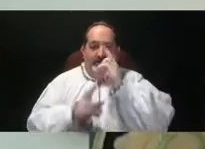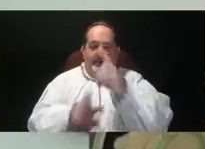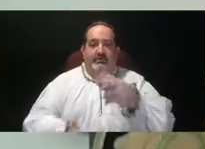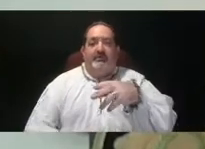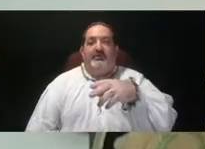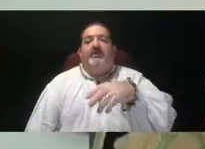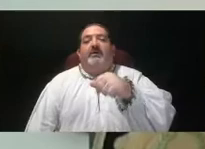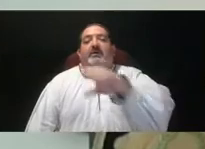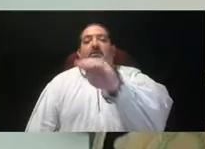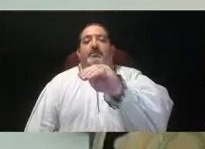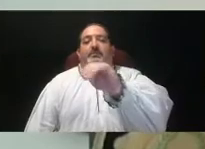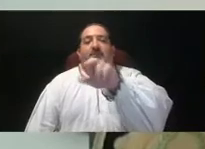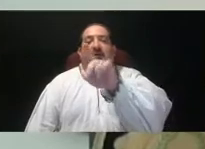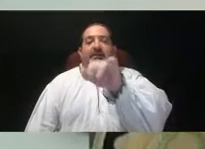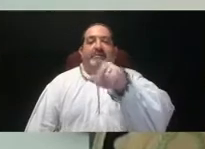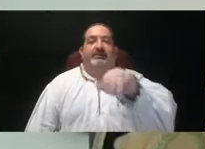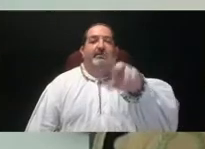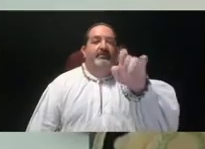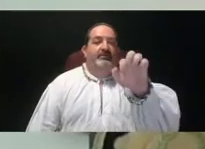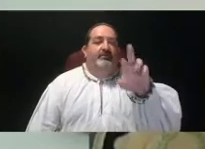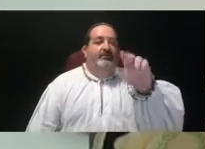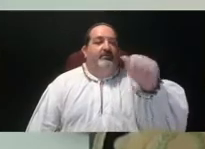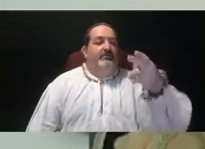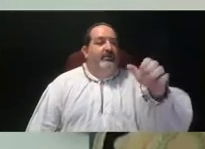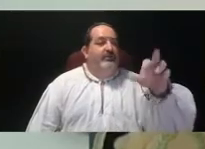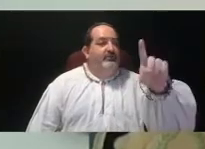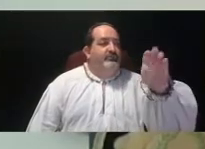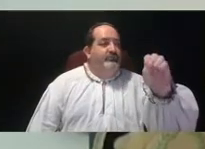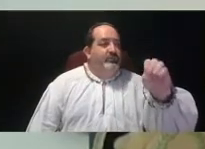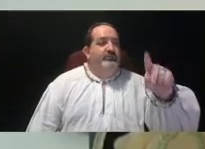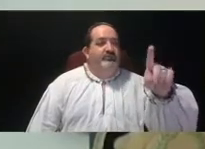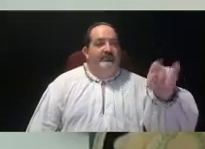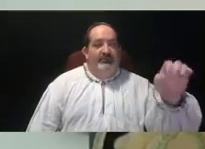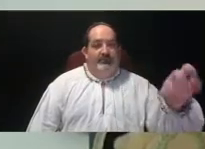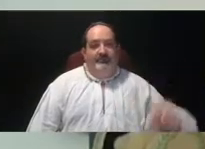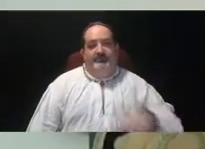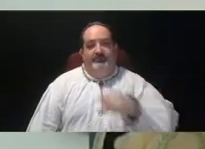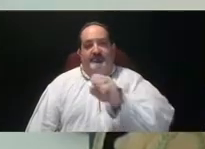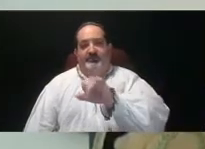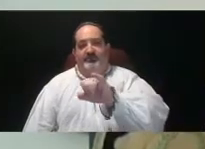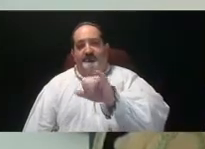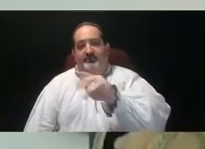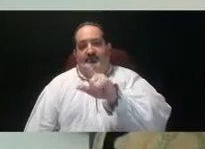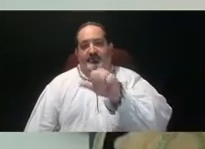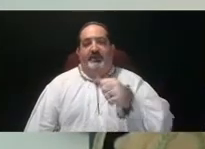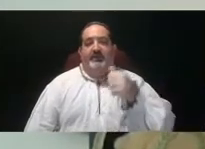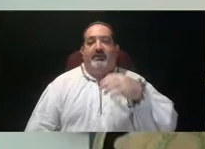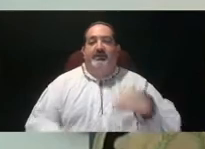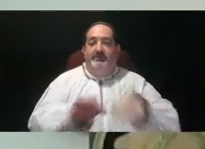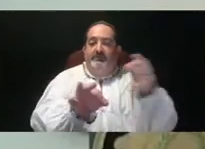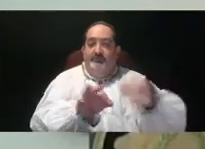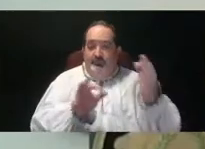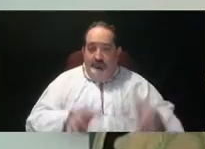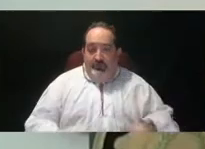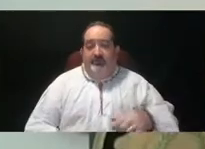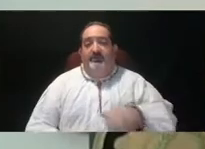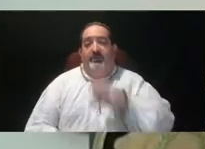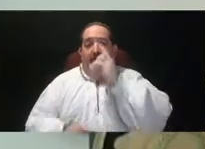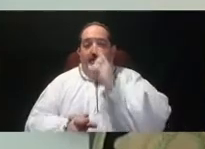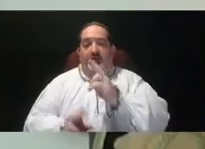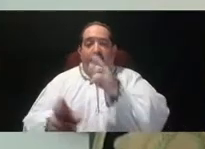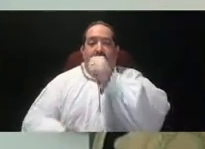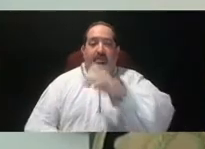Madeline Lenore Hidalgo de Figueres, Semecone Seamstress, the Honorable Lady Ellen